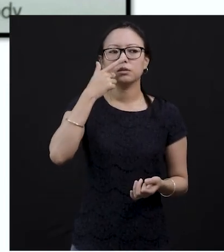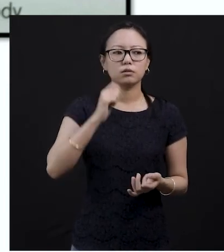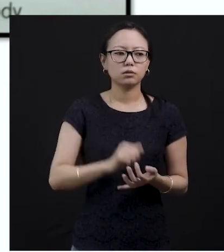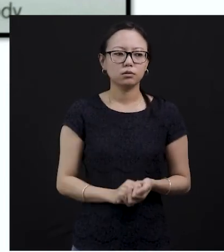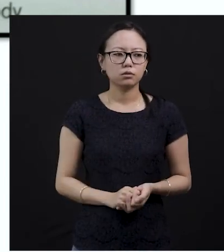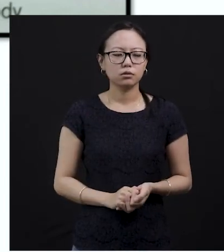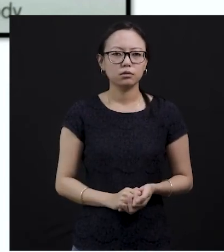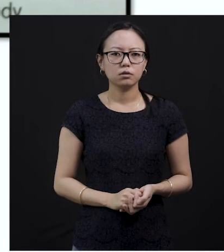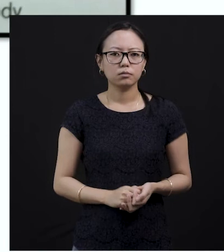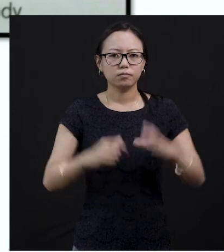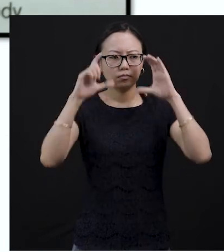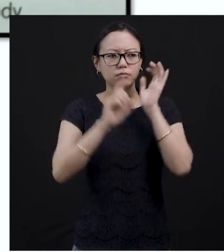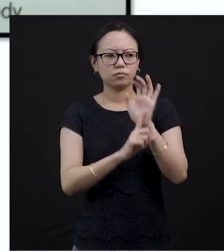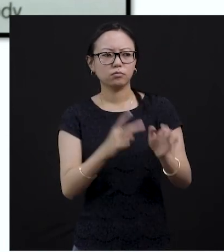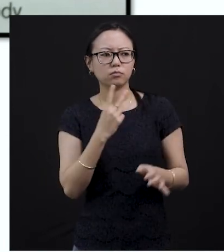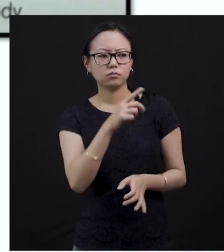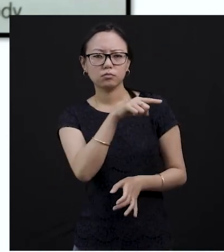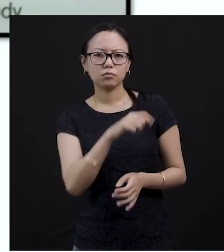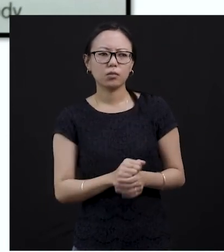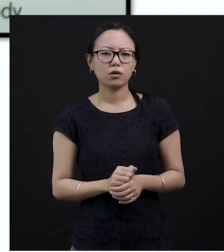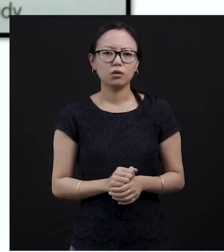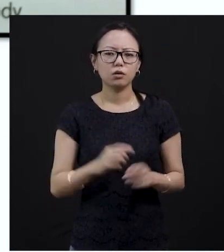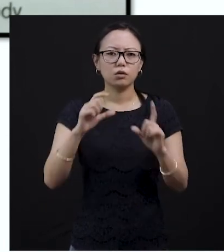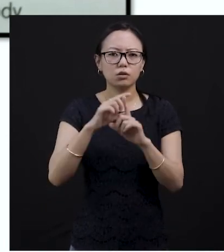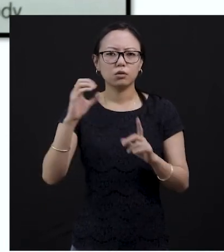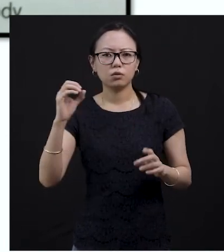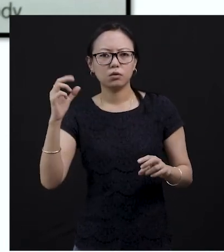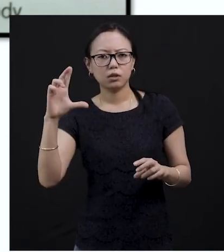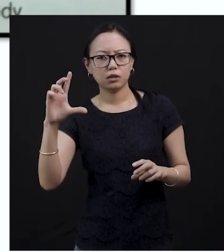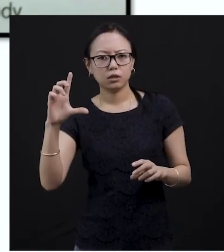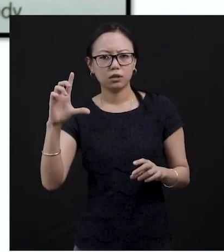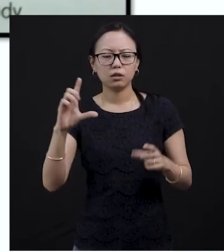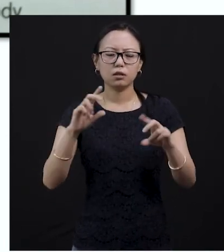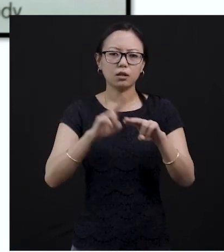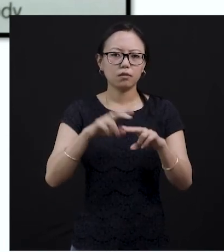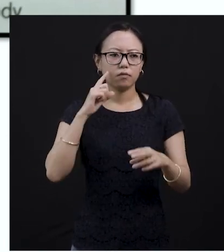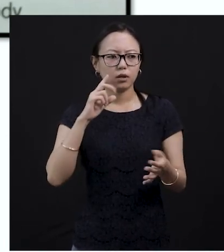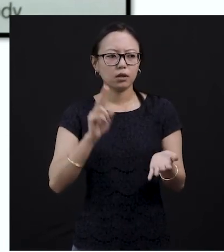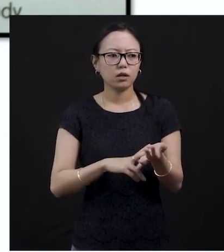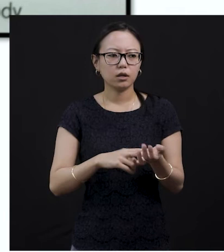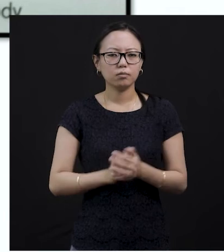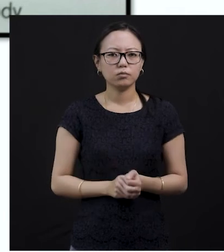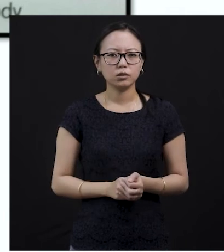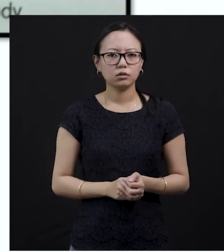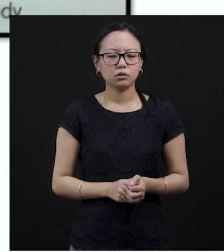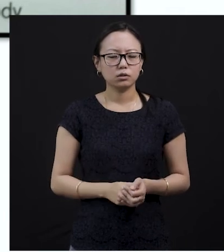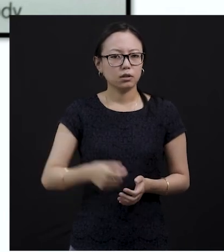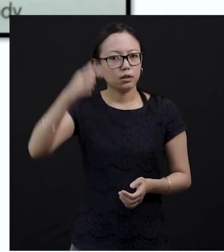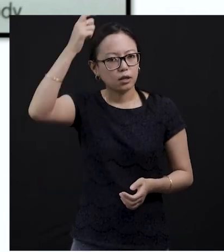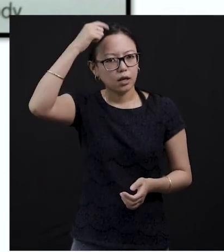head? What is this? This is a blowhole. Okay, a blowhole enables them to